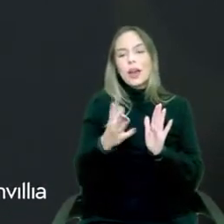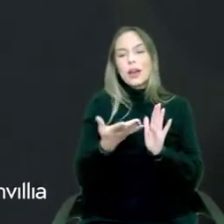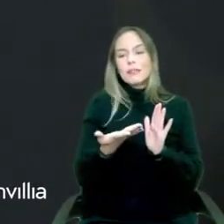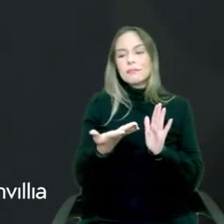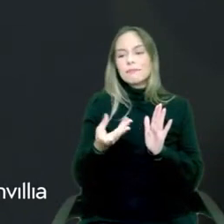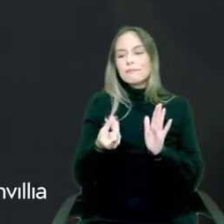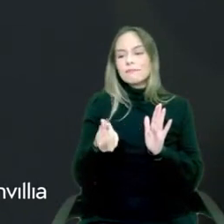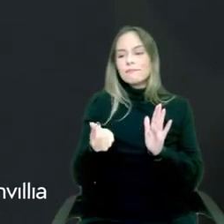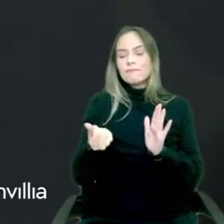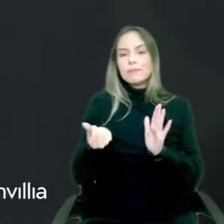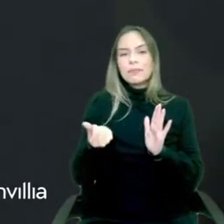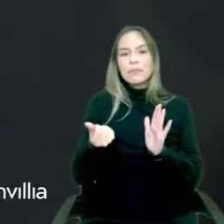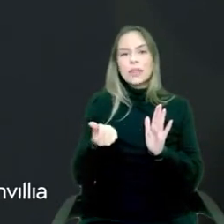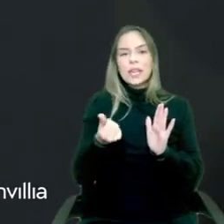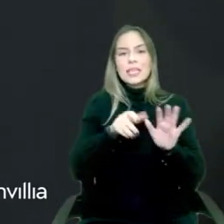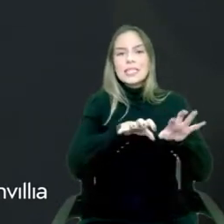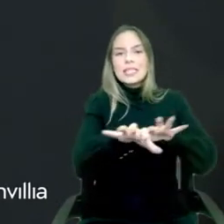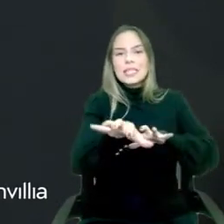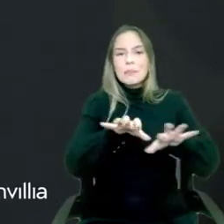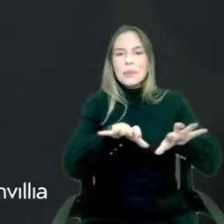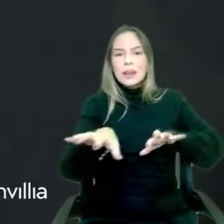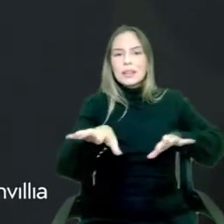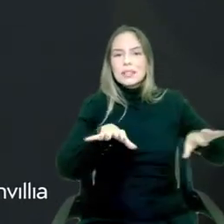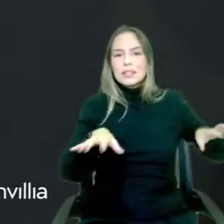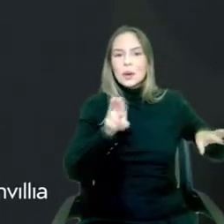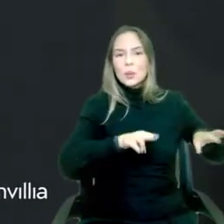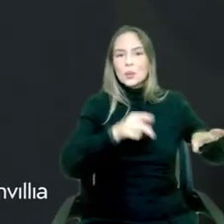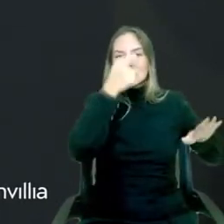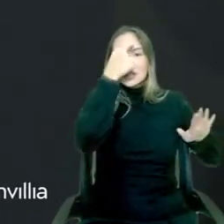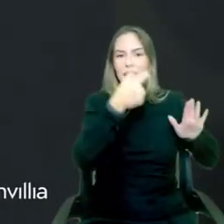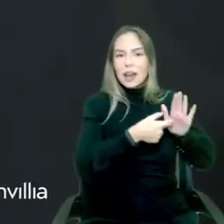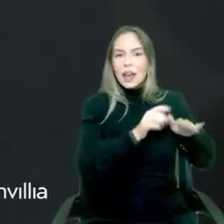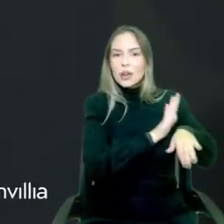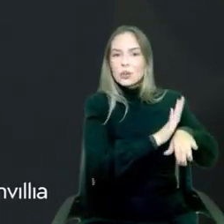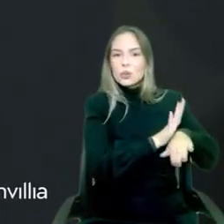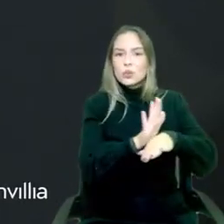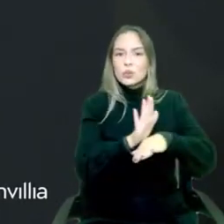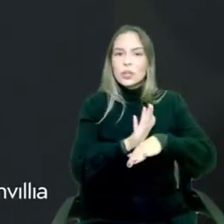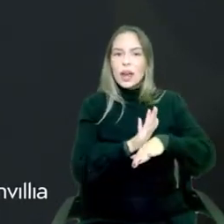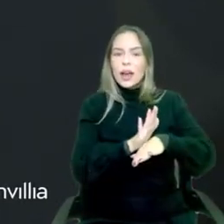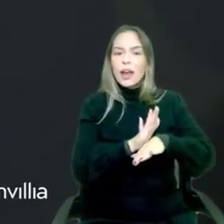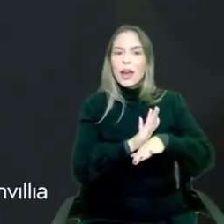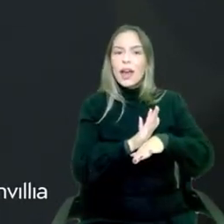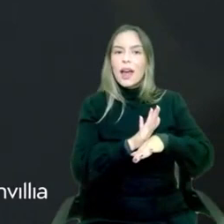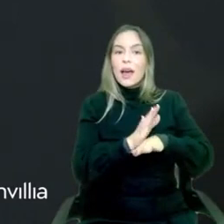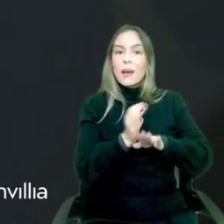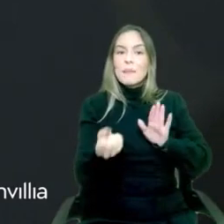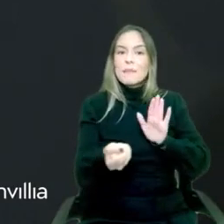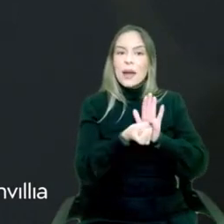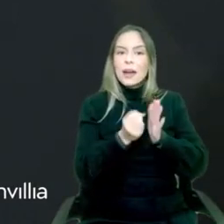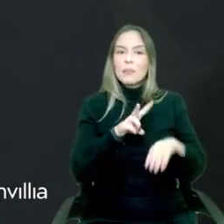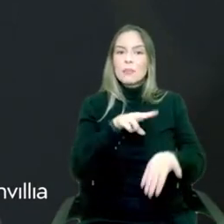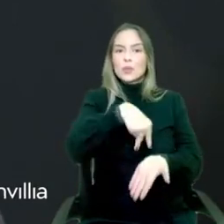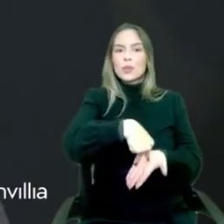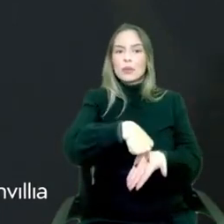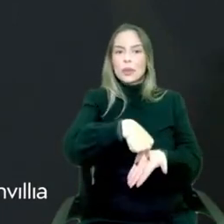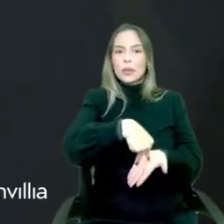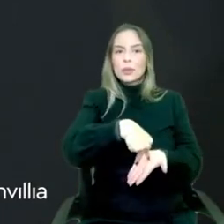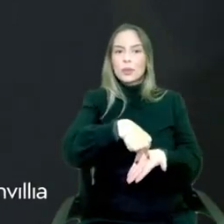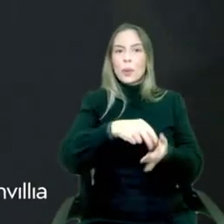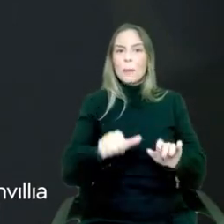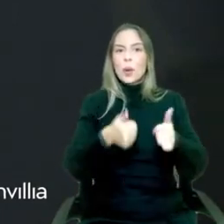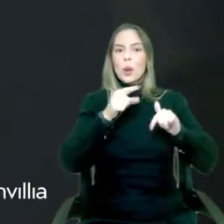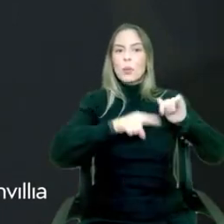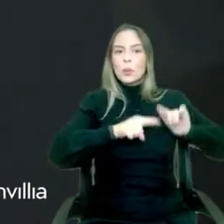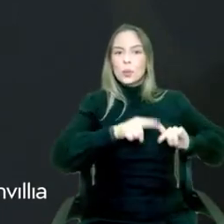segmentation, like use AI to help define their brands, to make better products, put them in the right